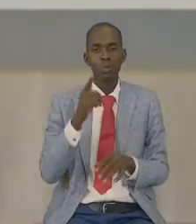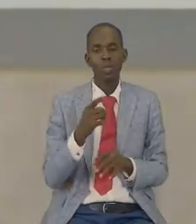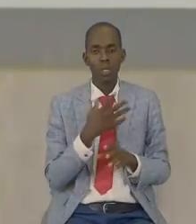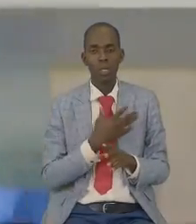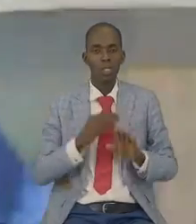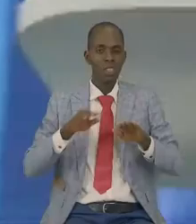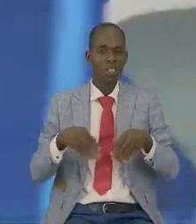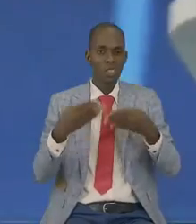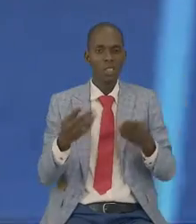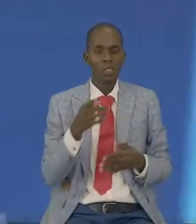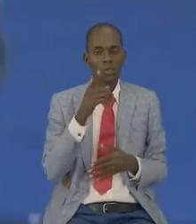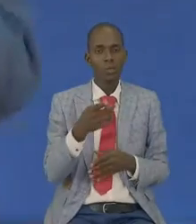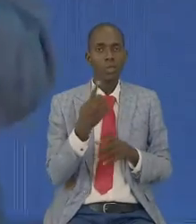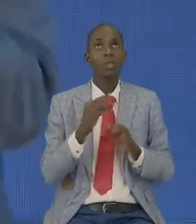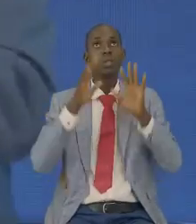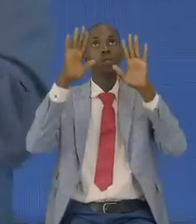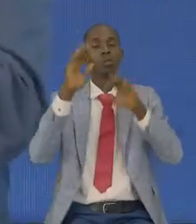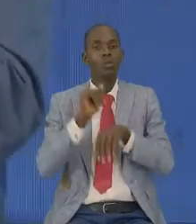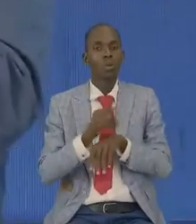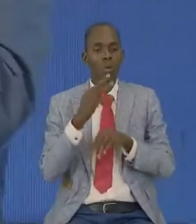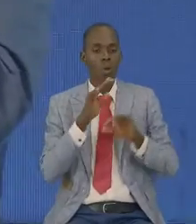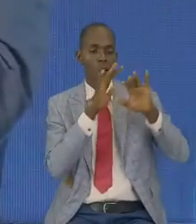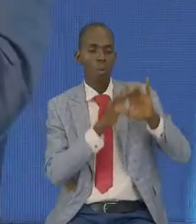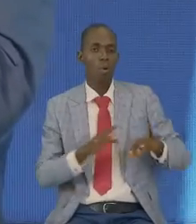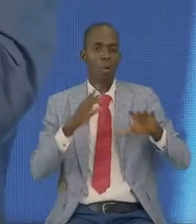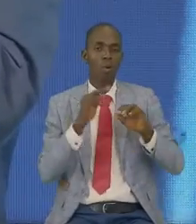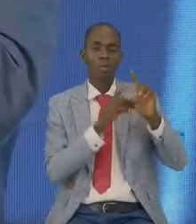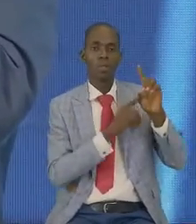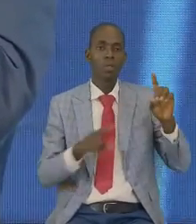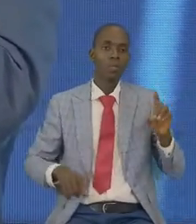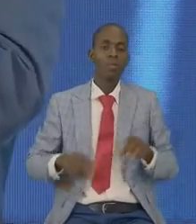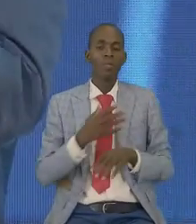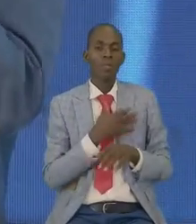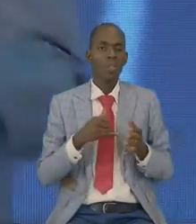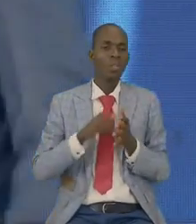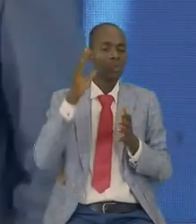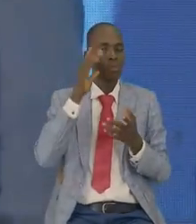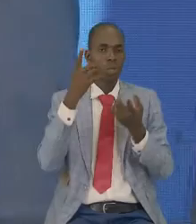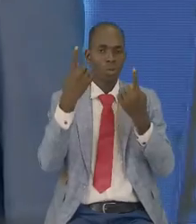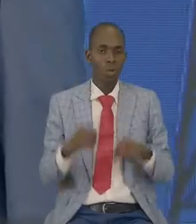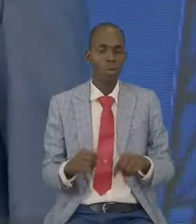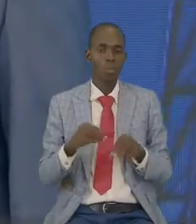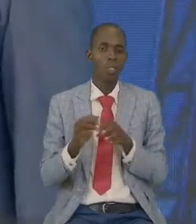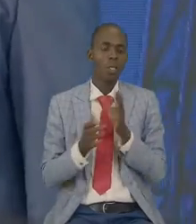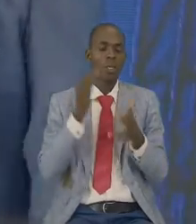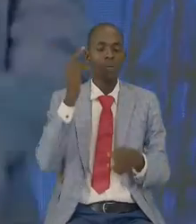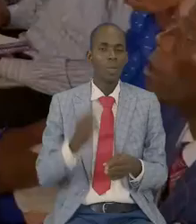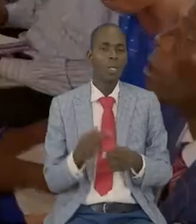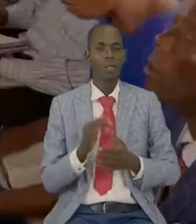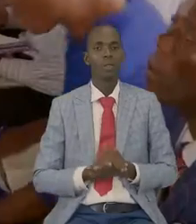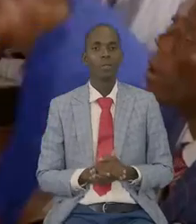the miracle of mercy from the Lord, and it will come in Jesus' name.